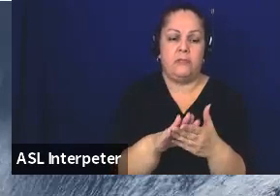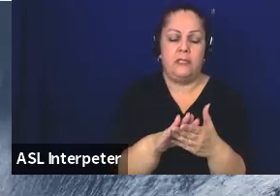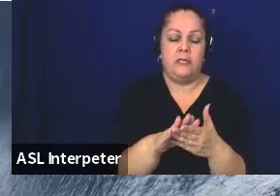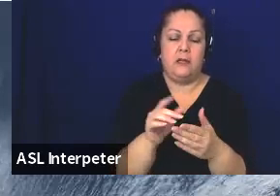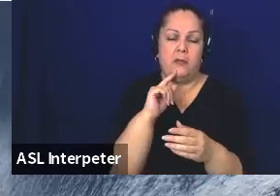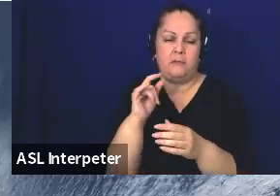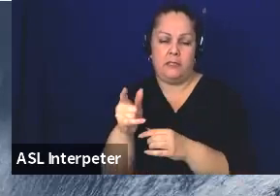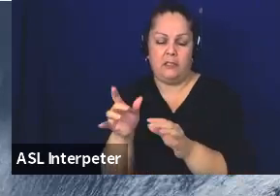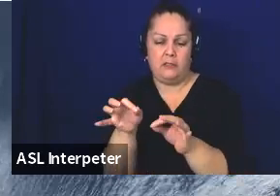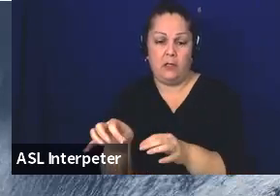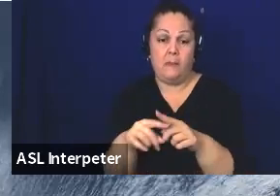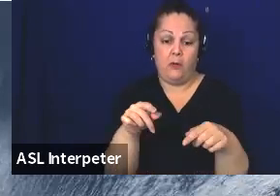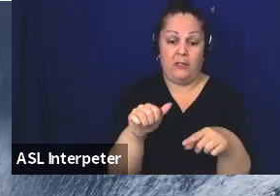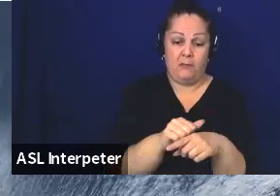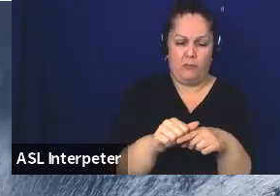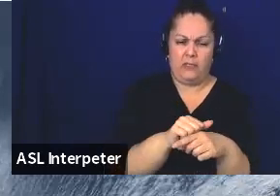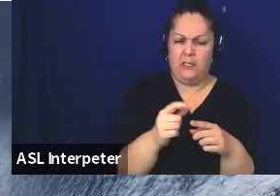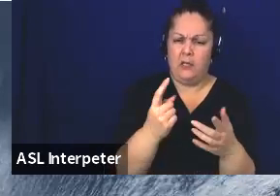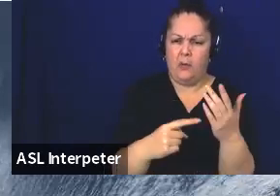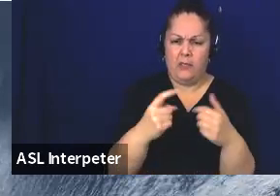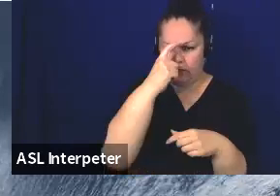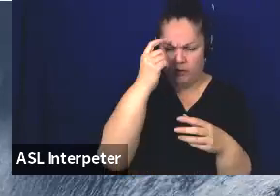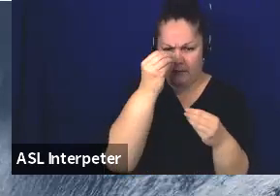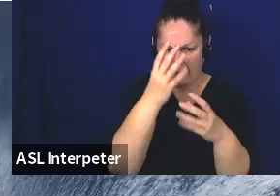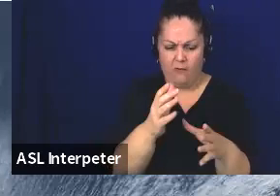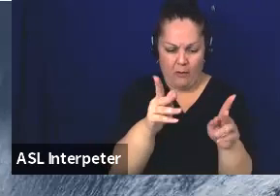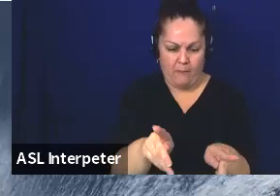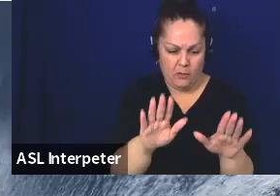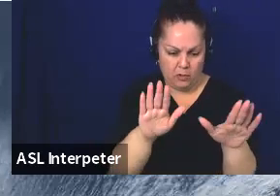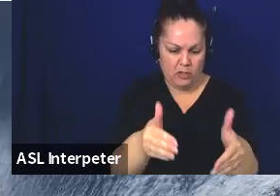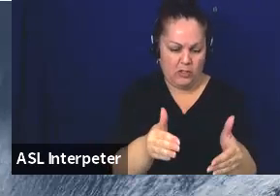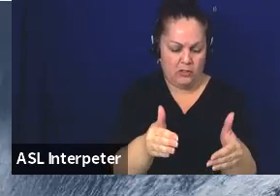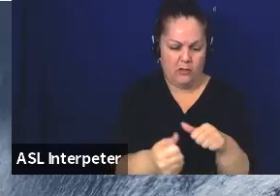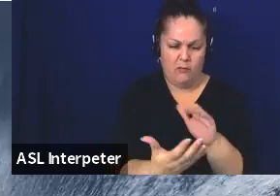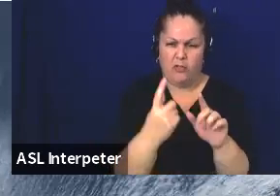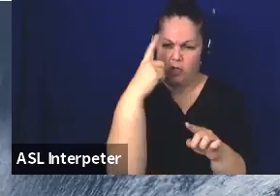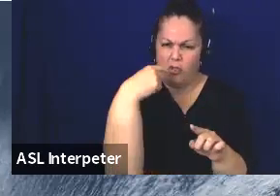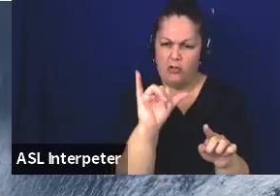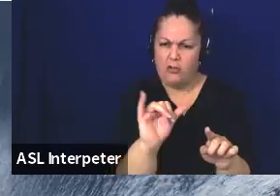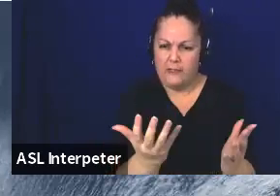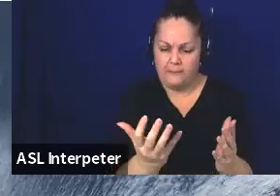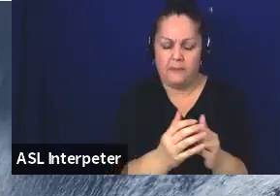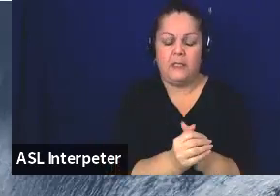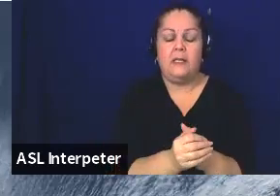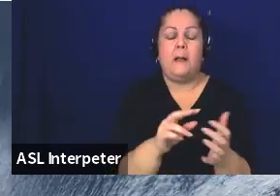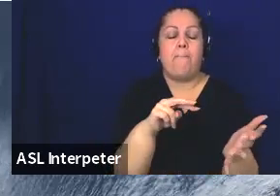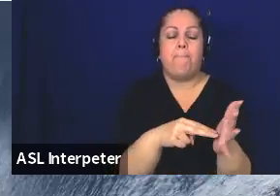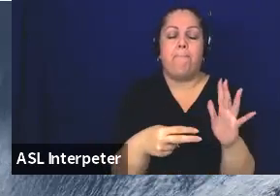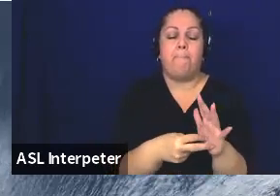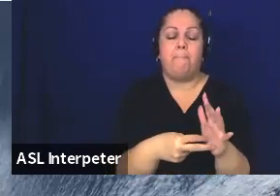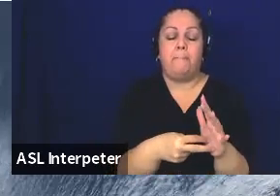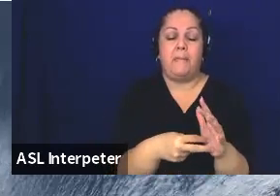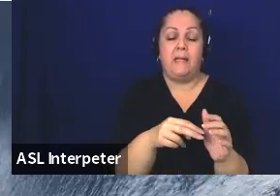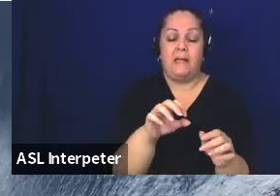in practice, what does a trauma-informed and person-centered approach look like? By trauma responsive, we mean that the